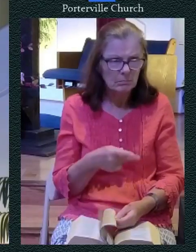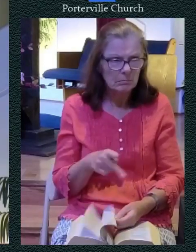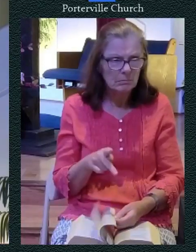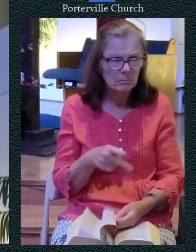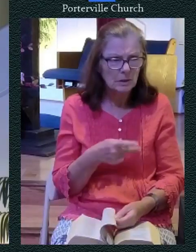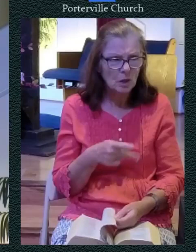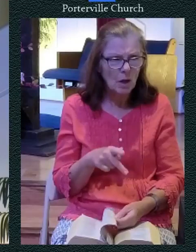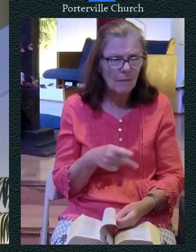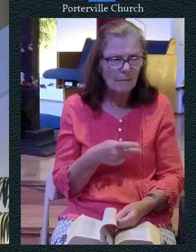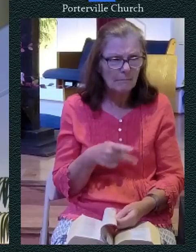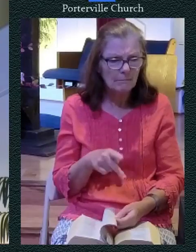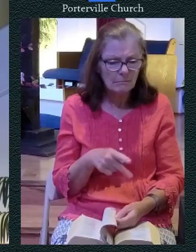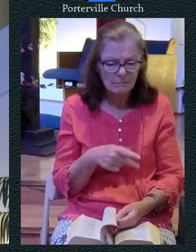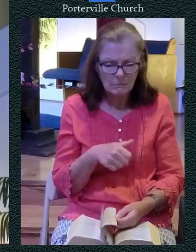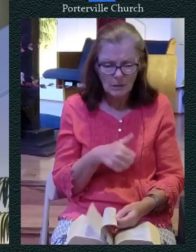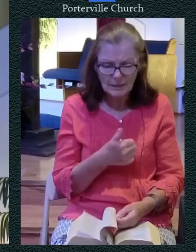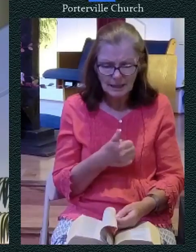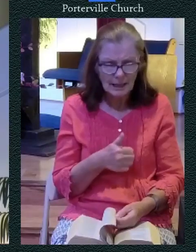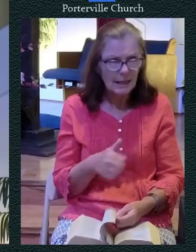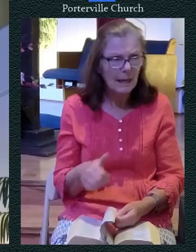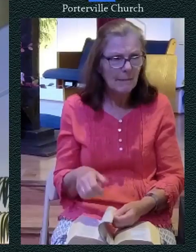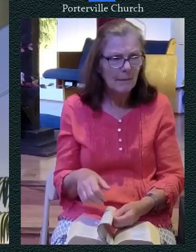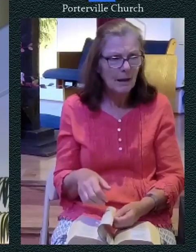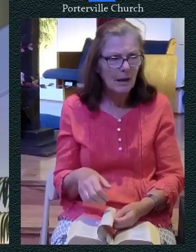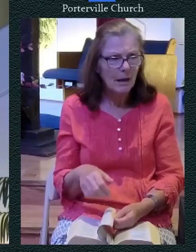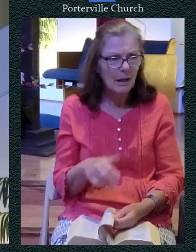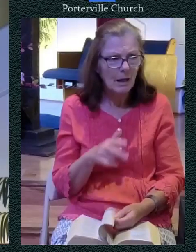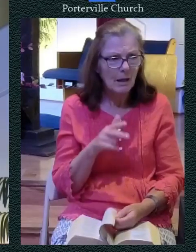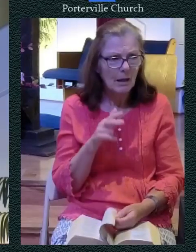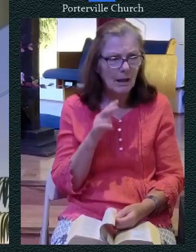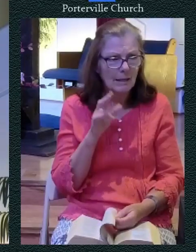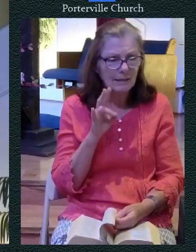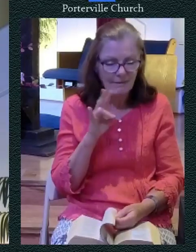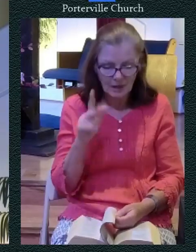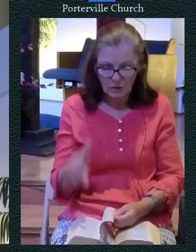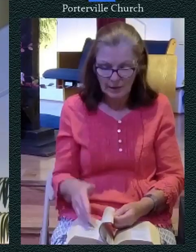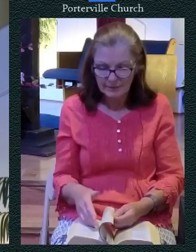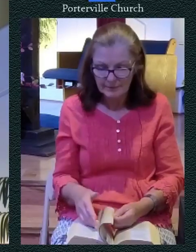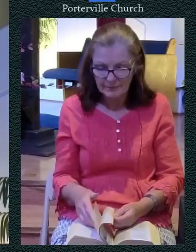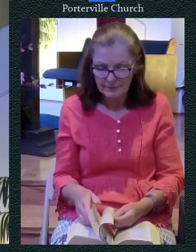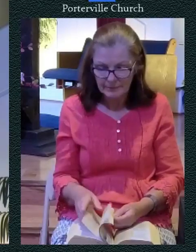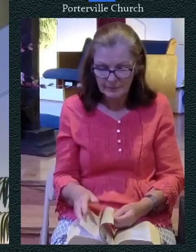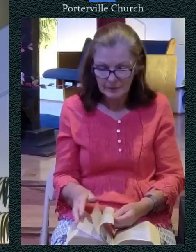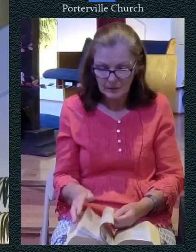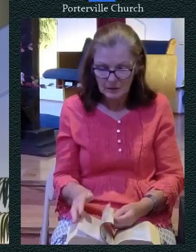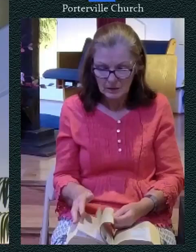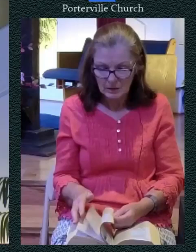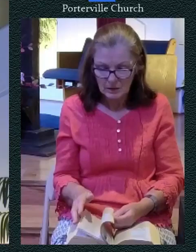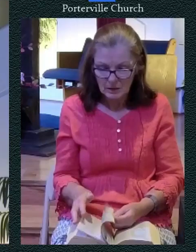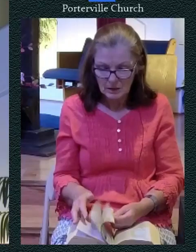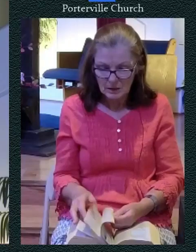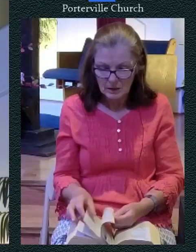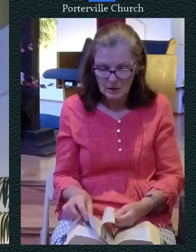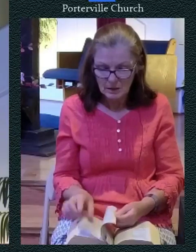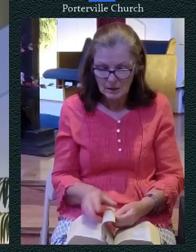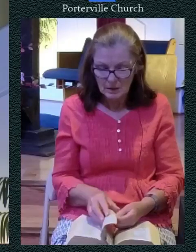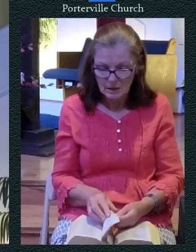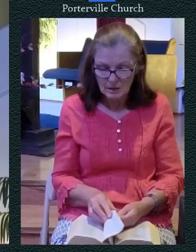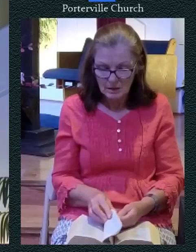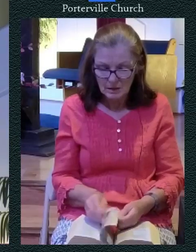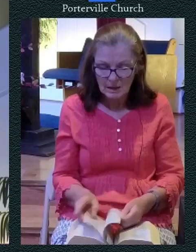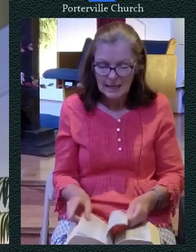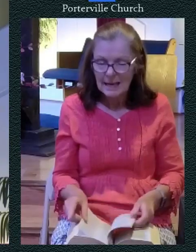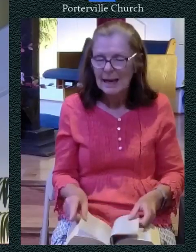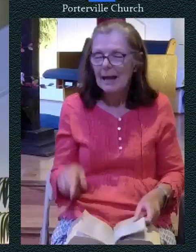because of some of the parallels between the language of these two psalms, that Asaph is dealing with the same issue that David was dealing